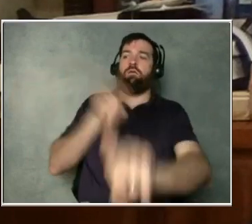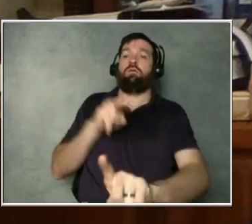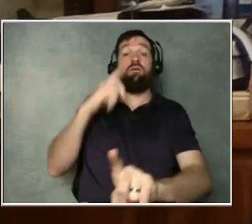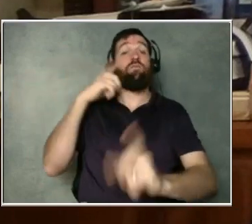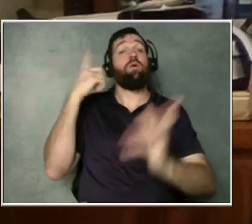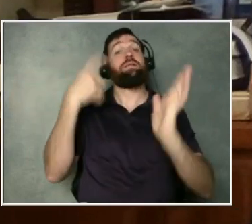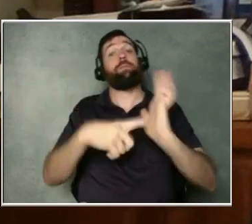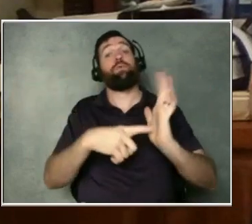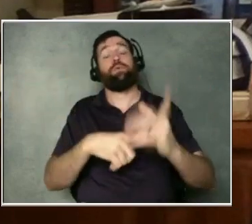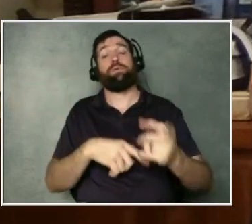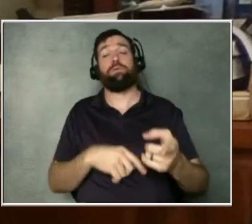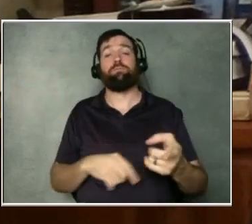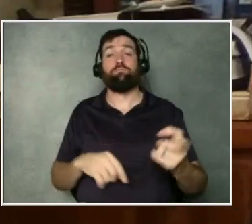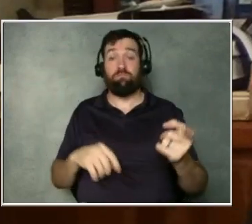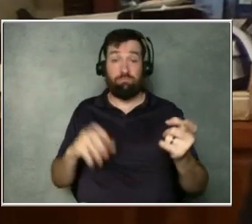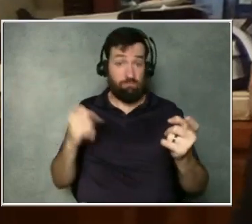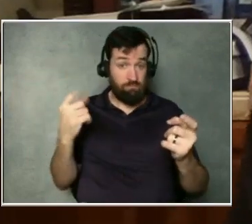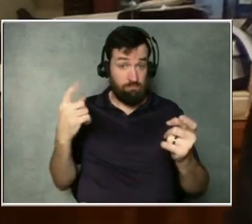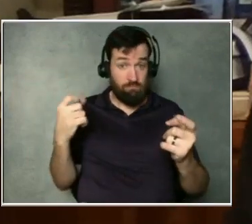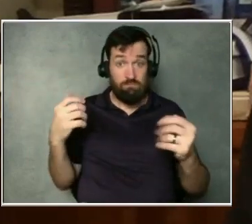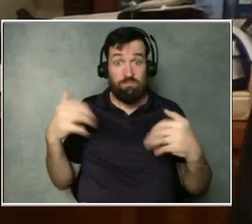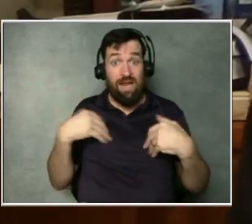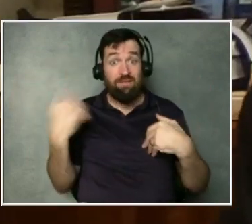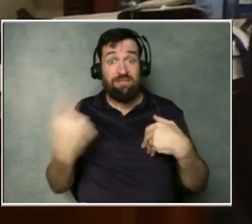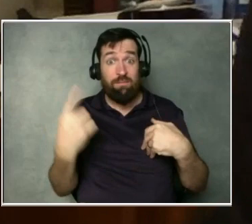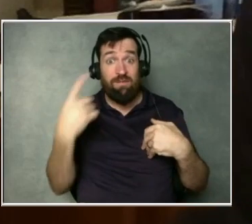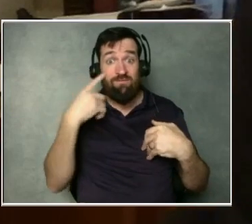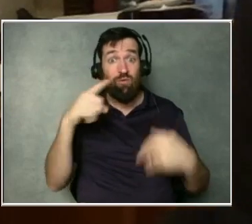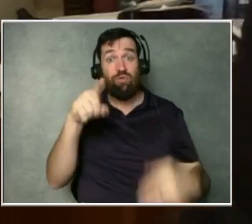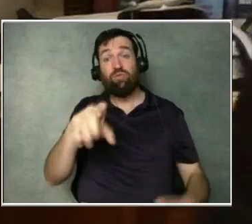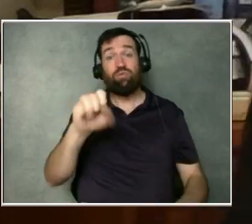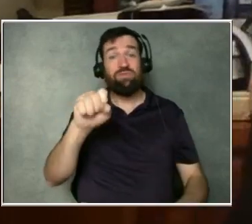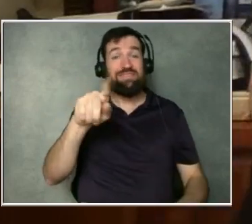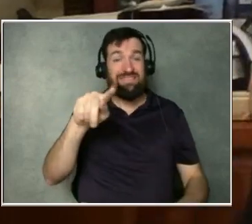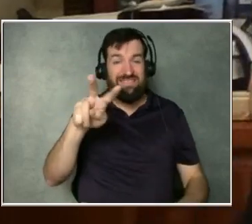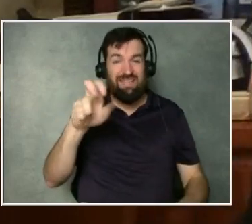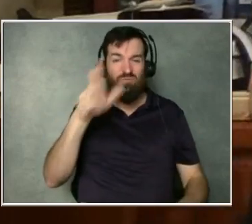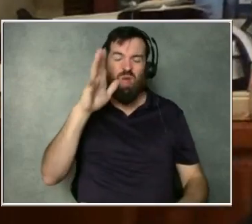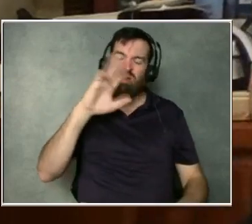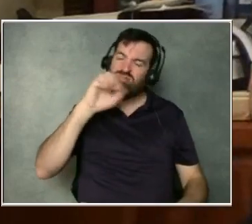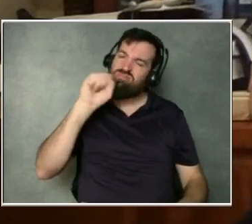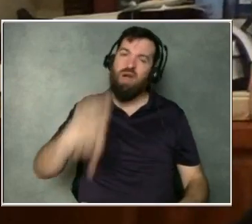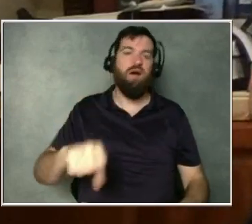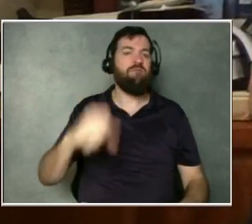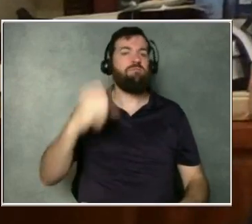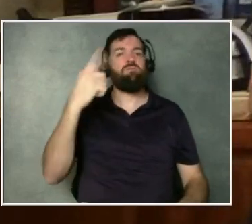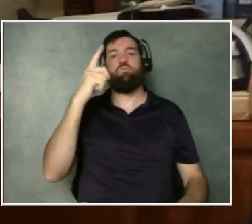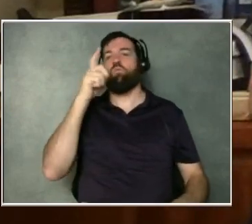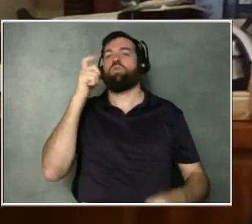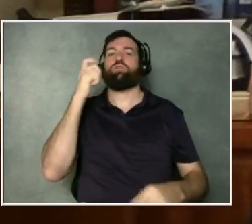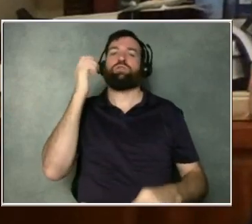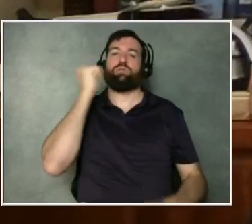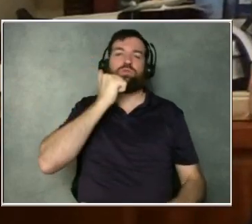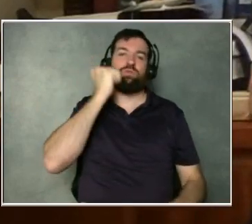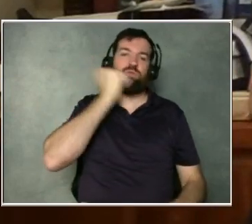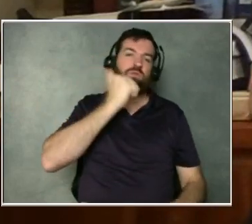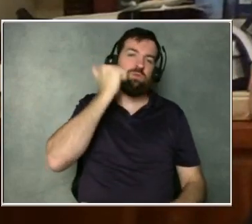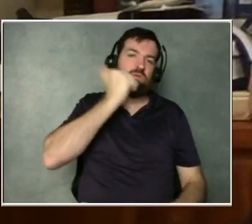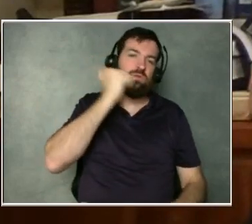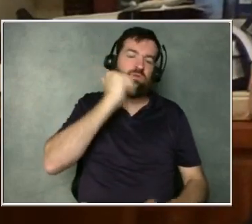said to you, hey, I got something for you, Steve, that you're going to love. You're going to use this every single